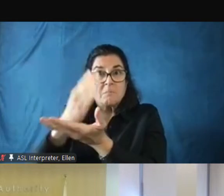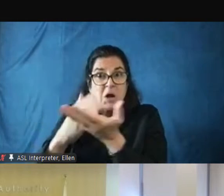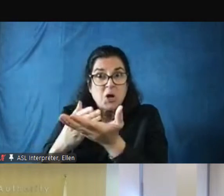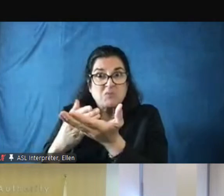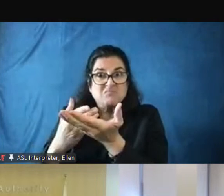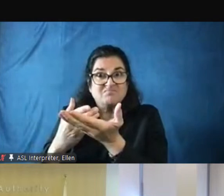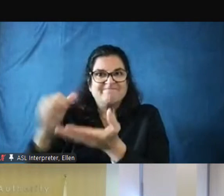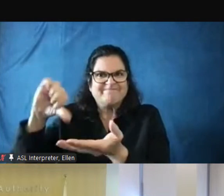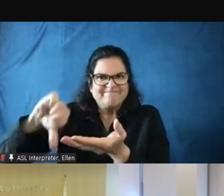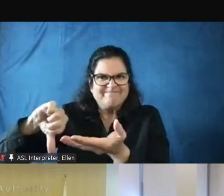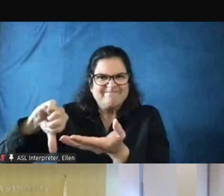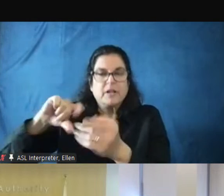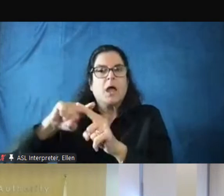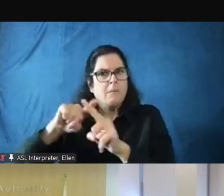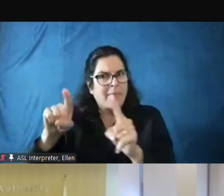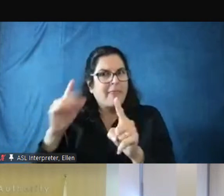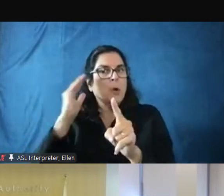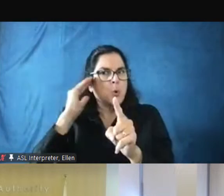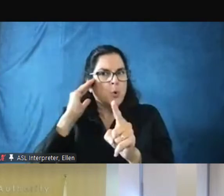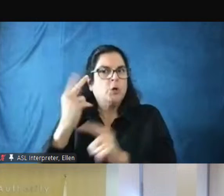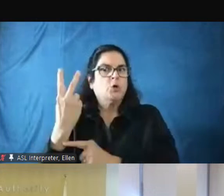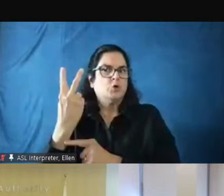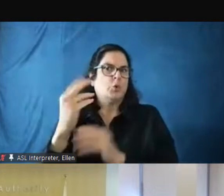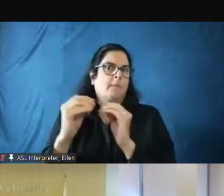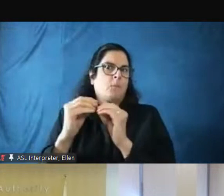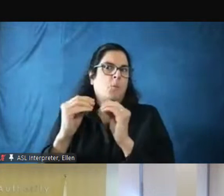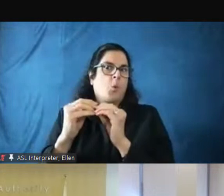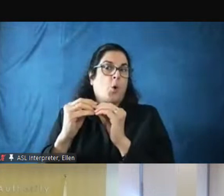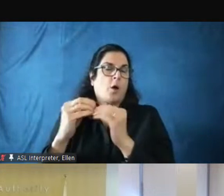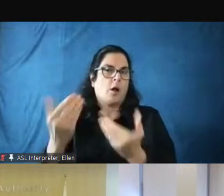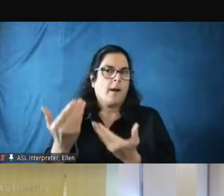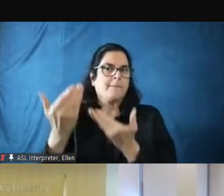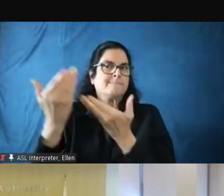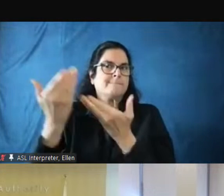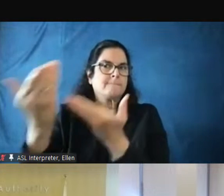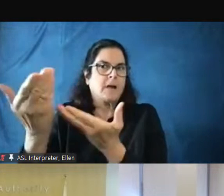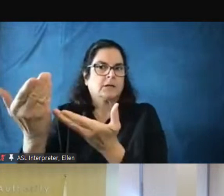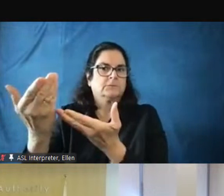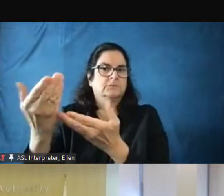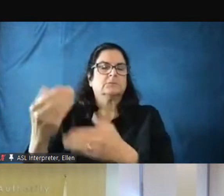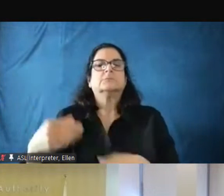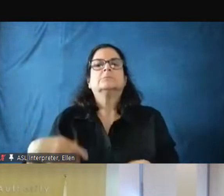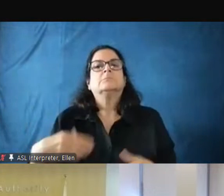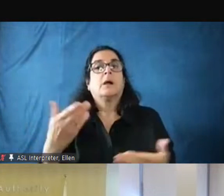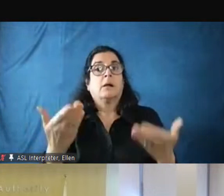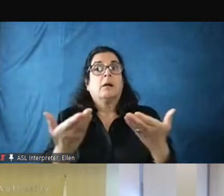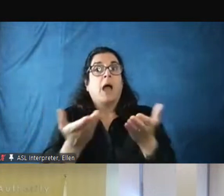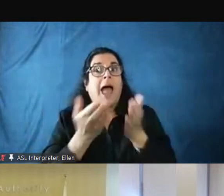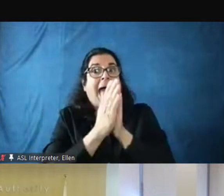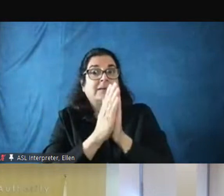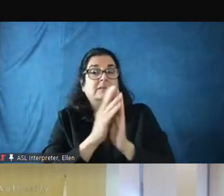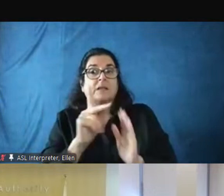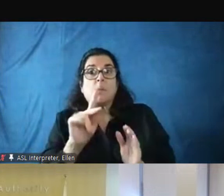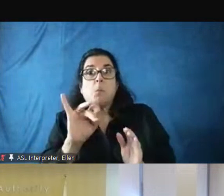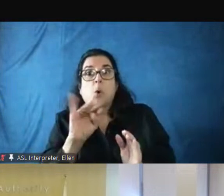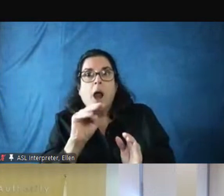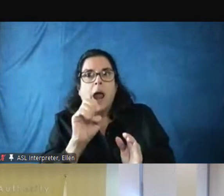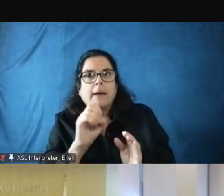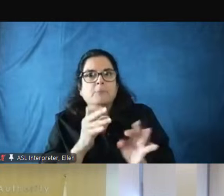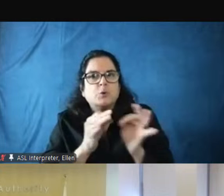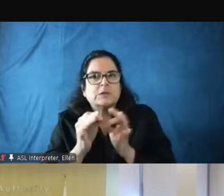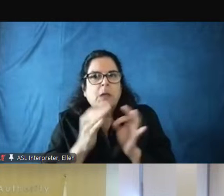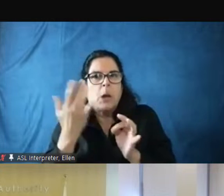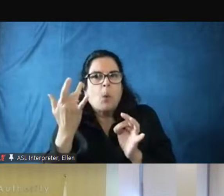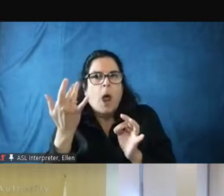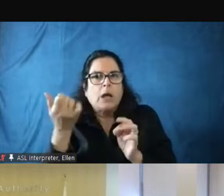other concrete packages behind there that they could ask for a debrief from the prime and then try again